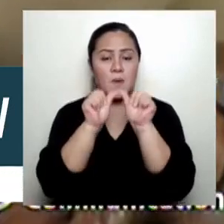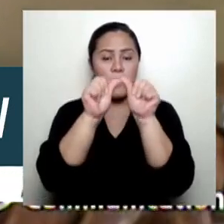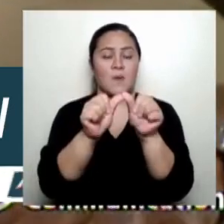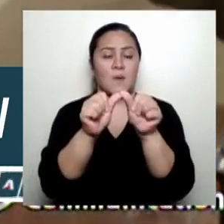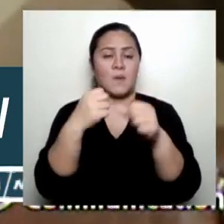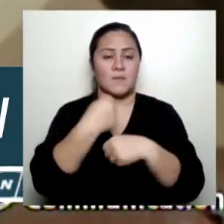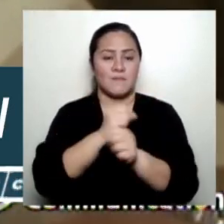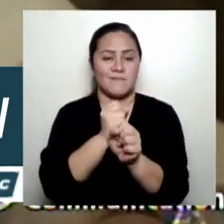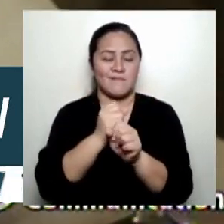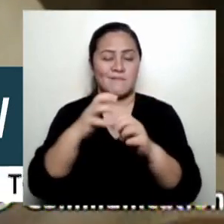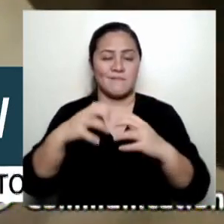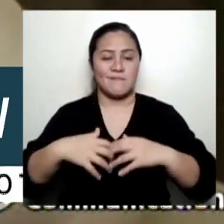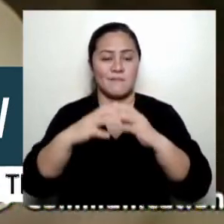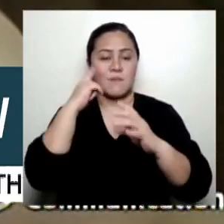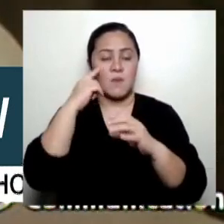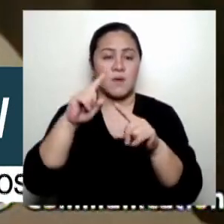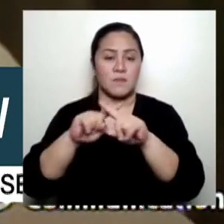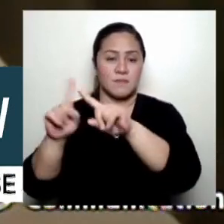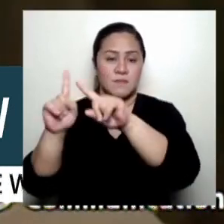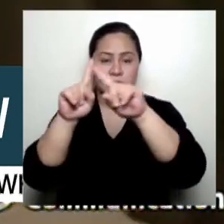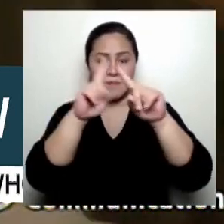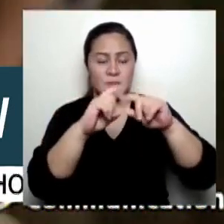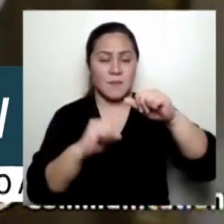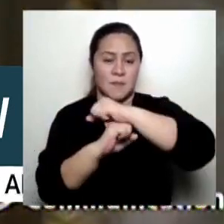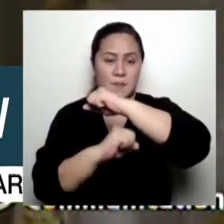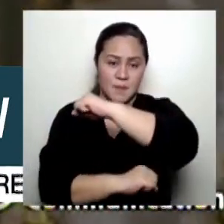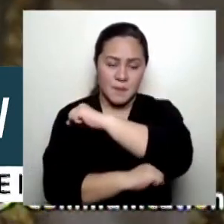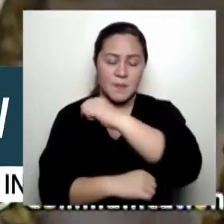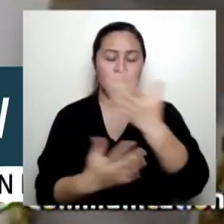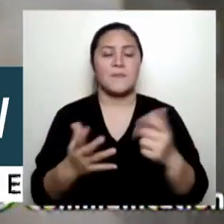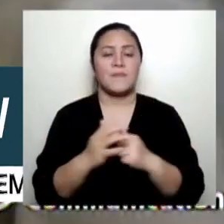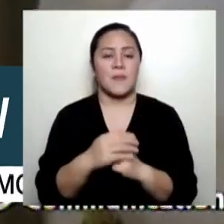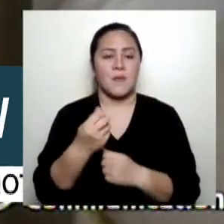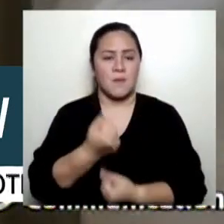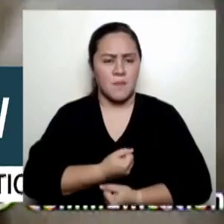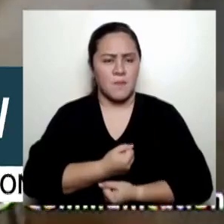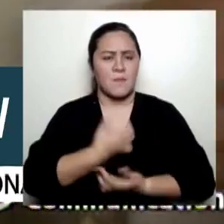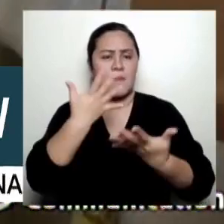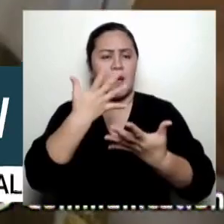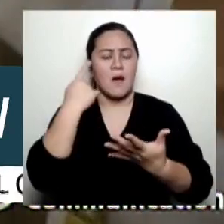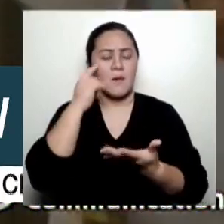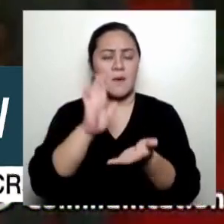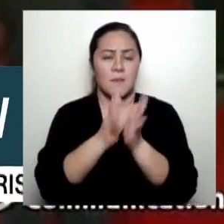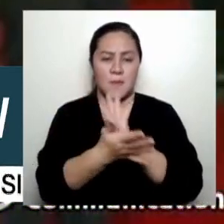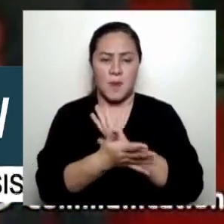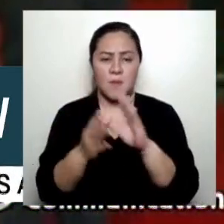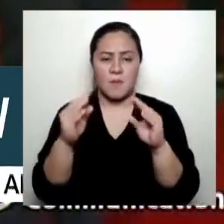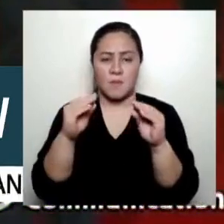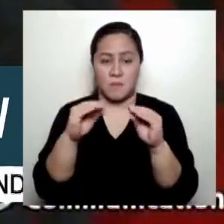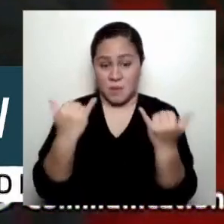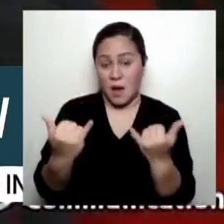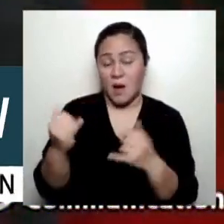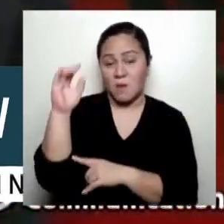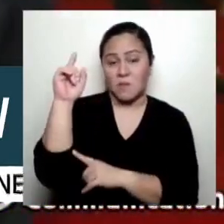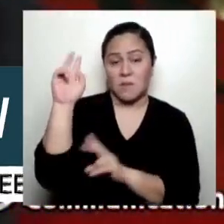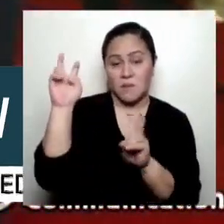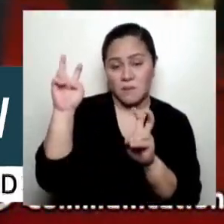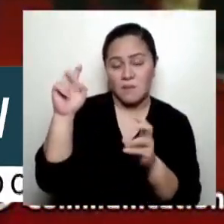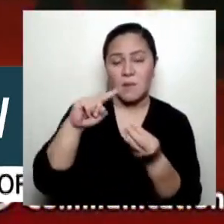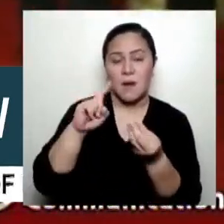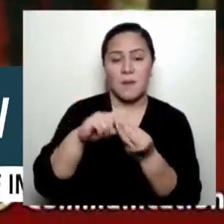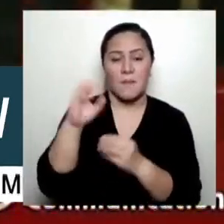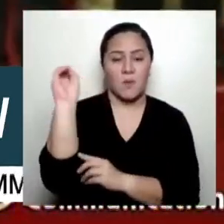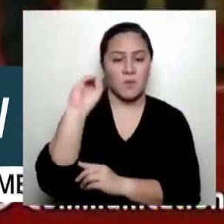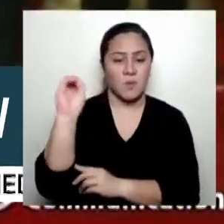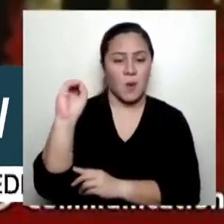development. The president, meanwhile, also expressed concern over the growing threat of the Omicron variant, noting the increase of cases in